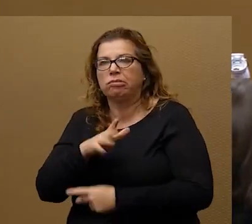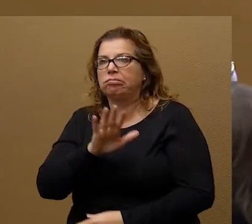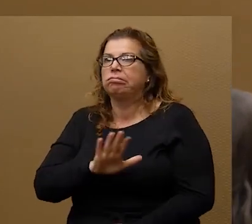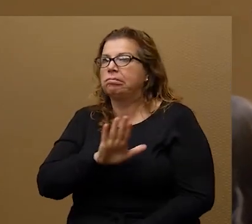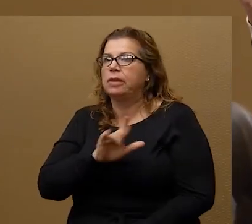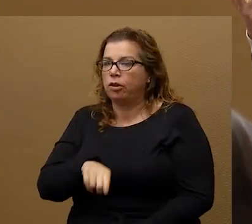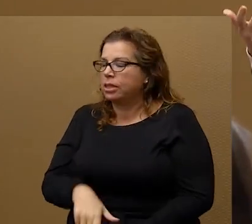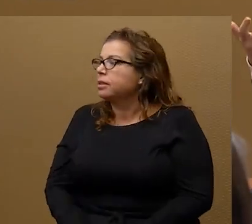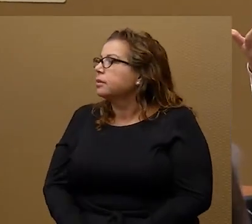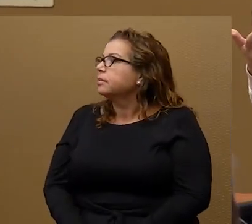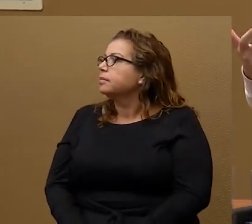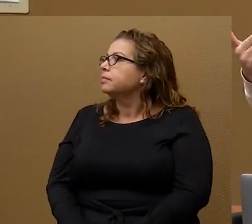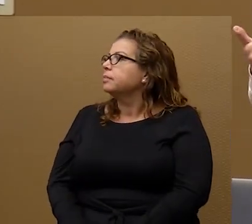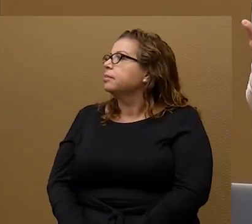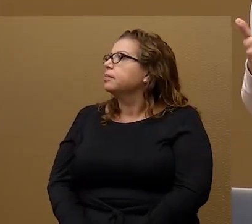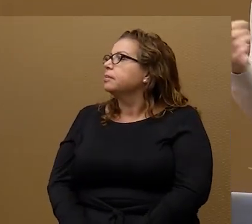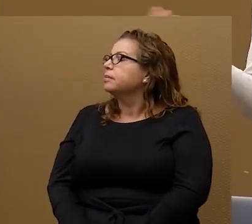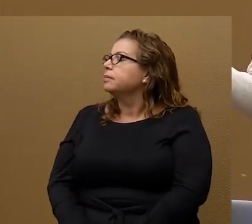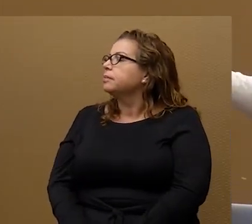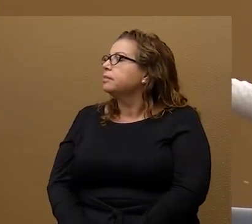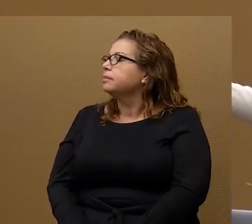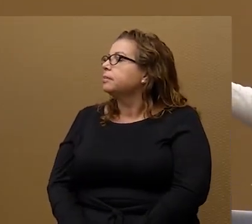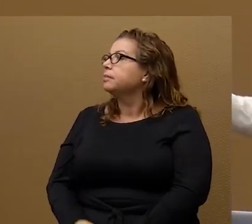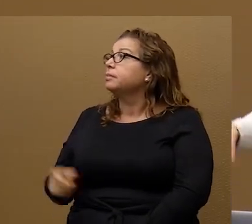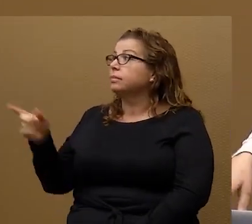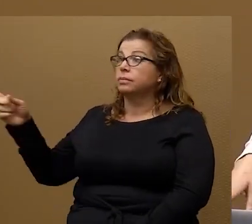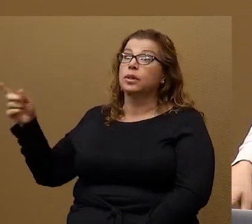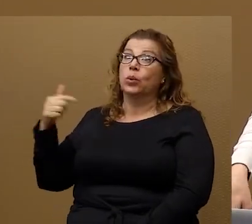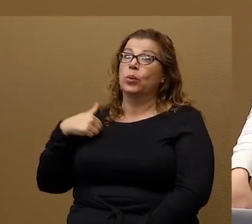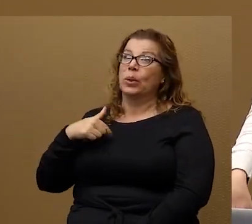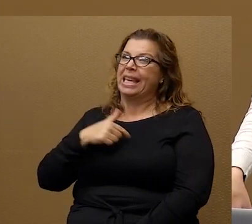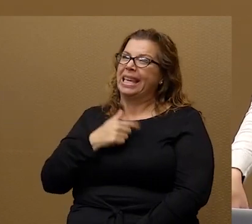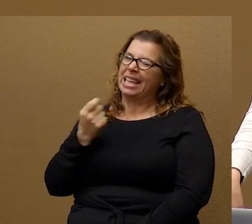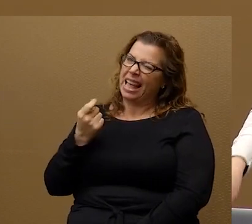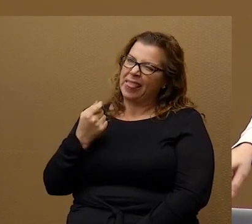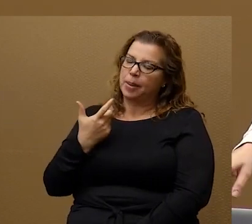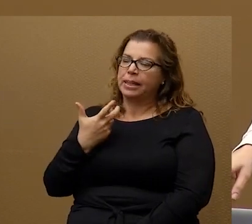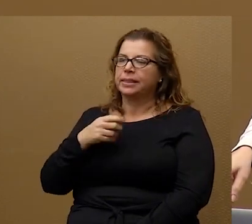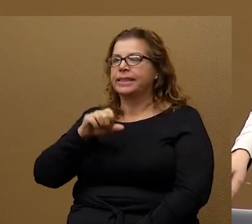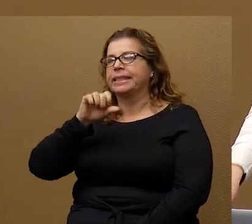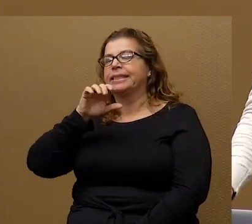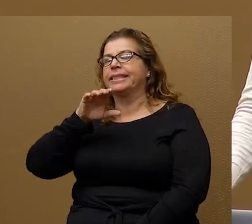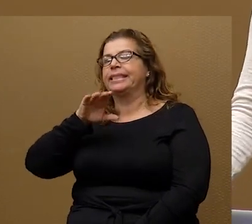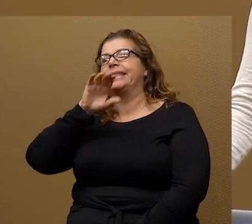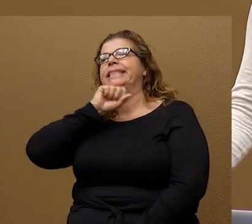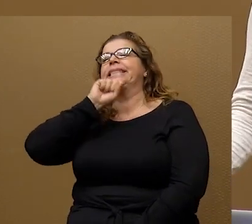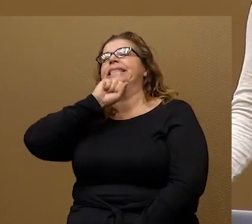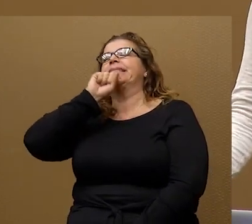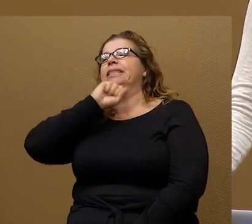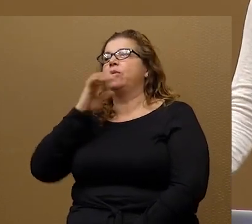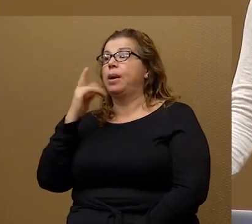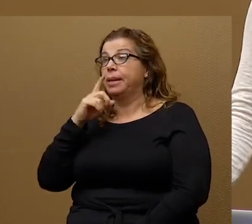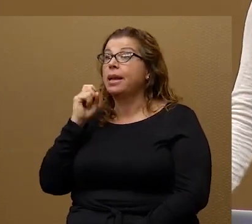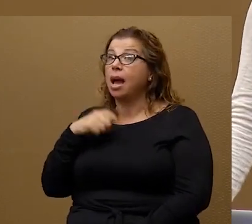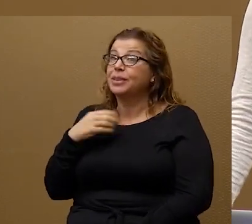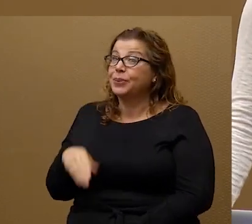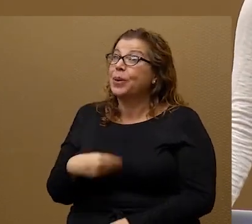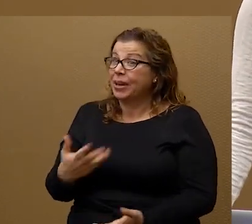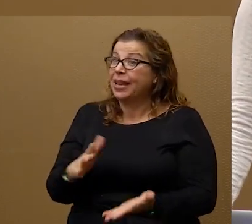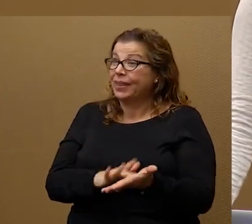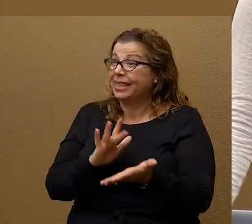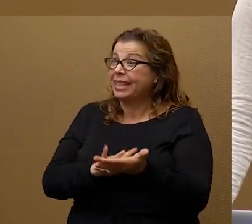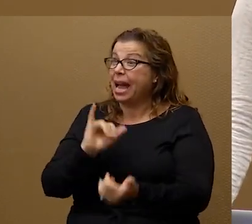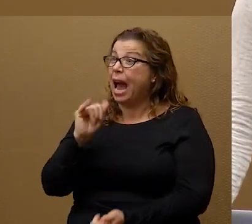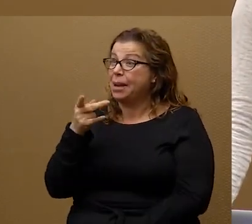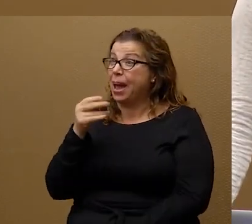And something, I guess, that we kind of learned the hard way this year was we were doing an iPad as a